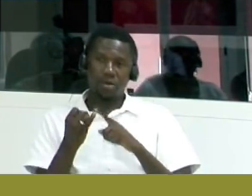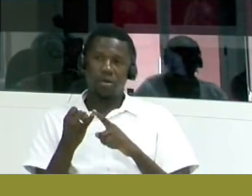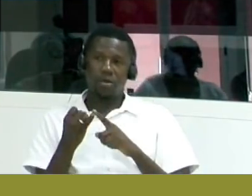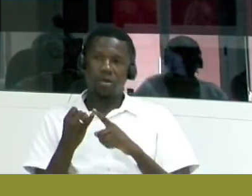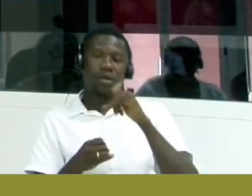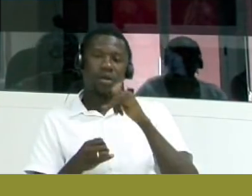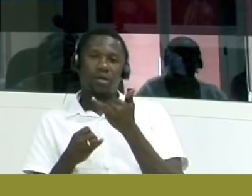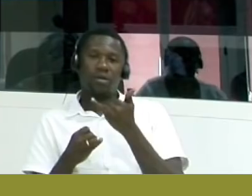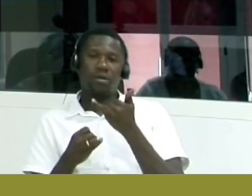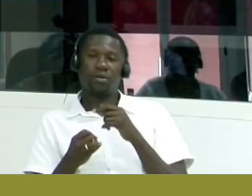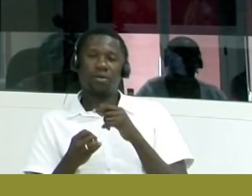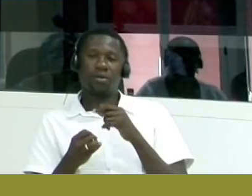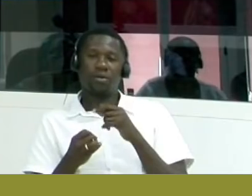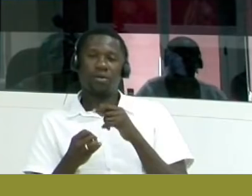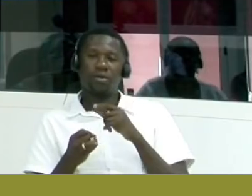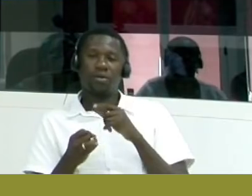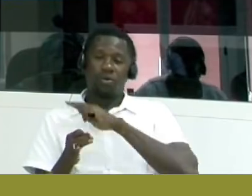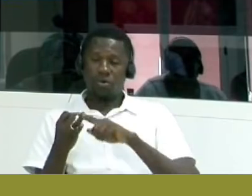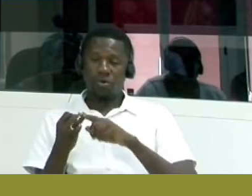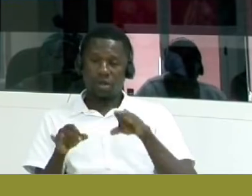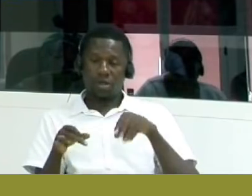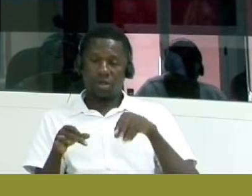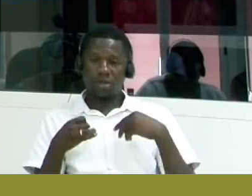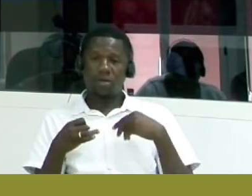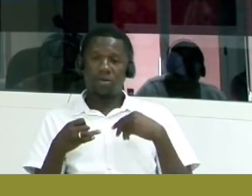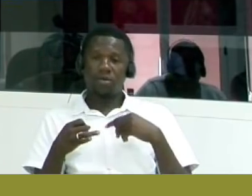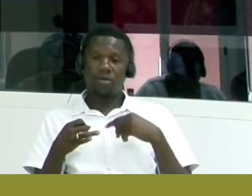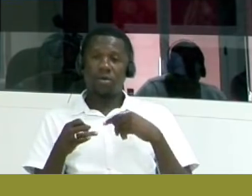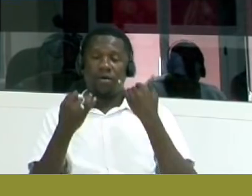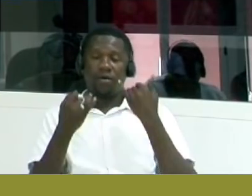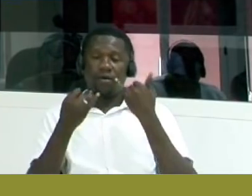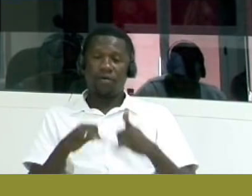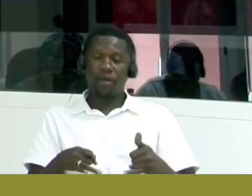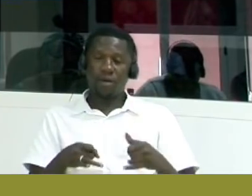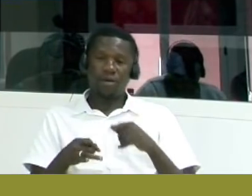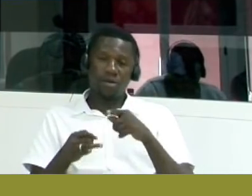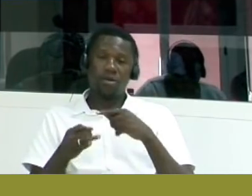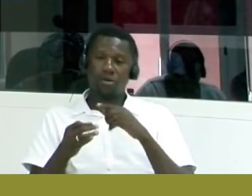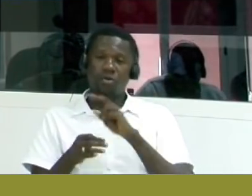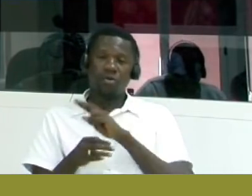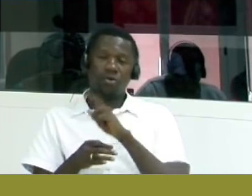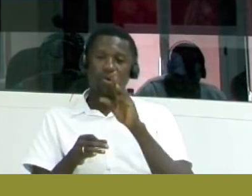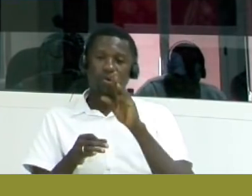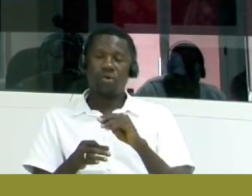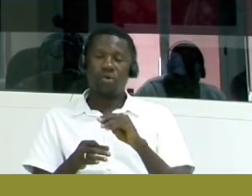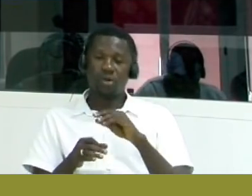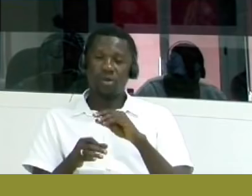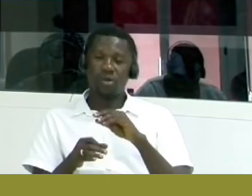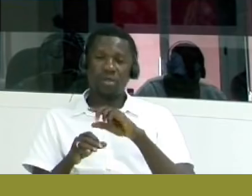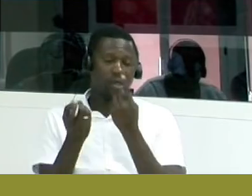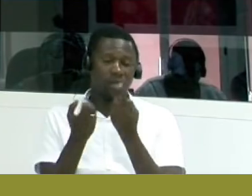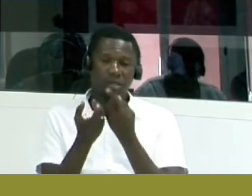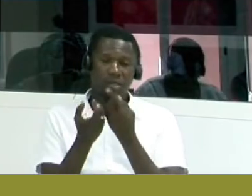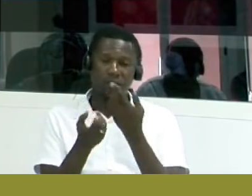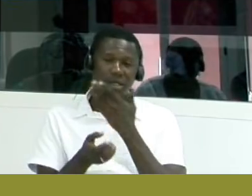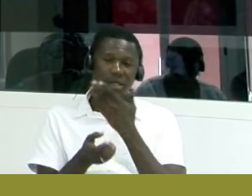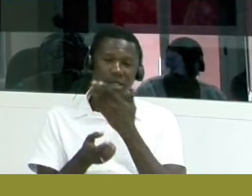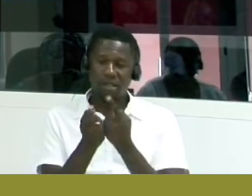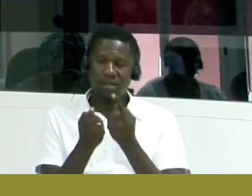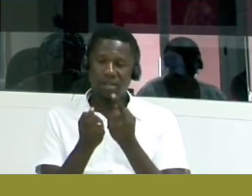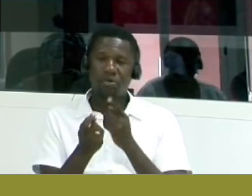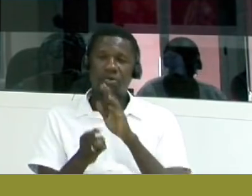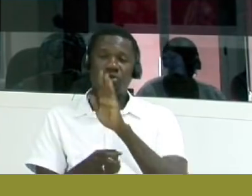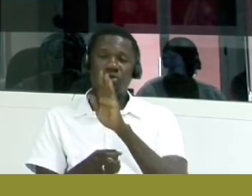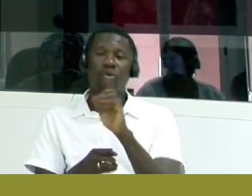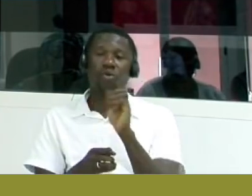Yes. You also accept failure in not doing anything to stop what was going on